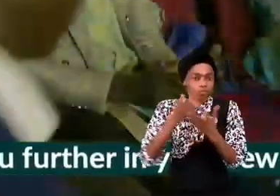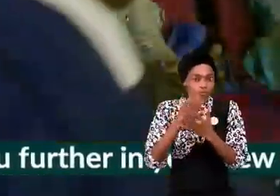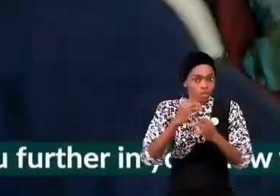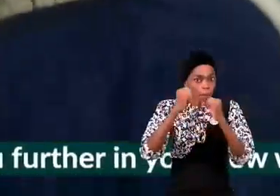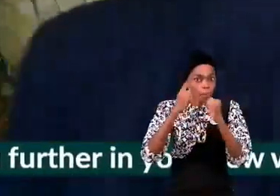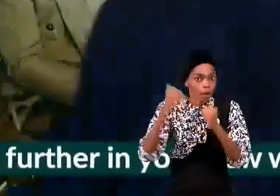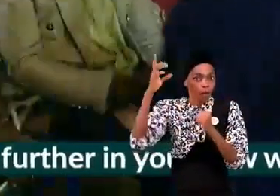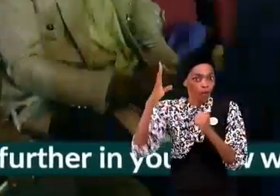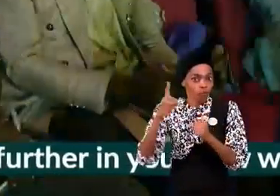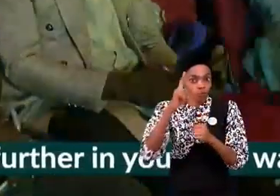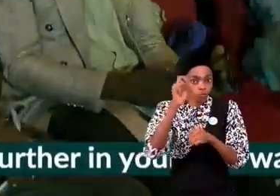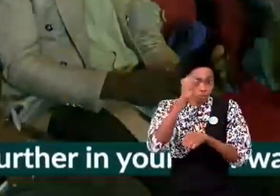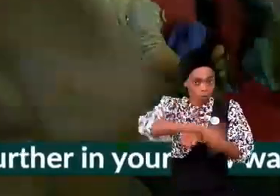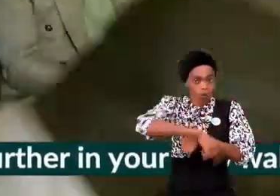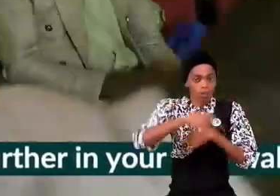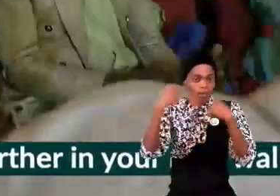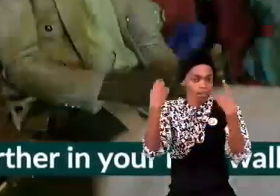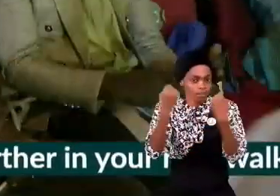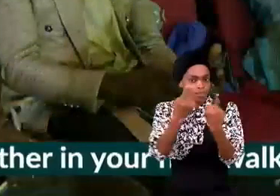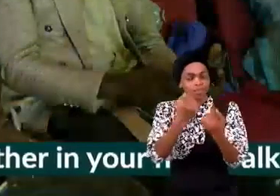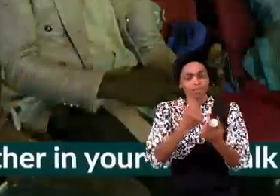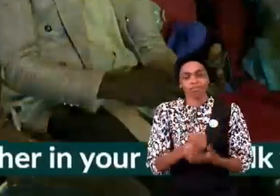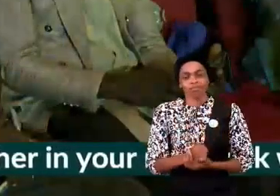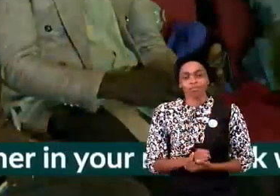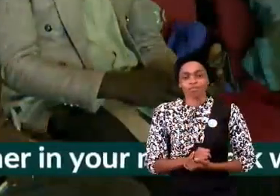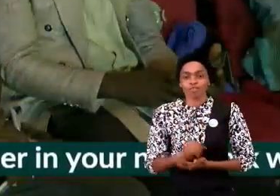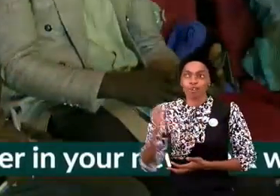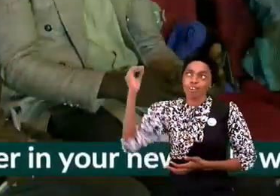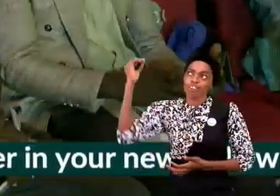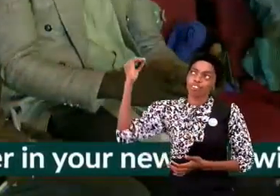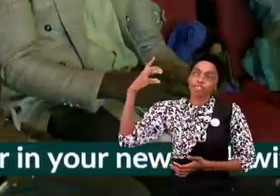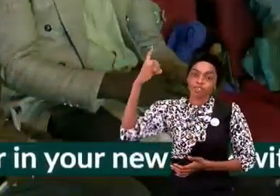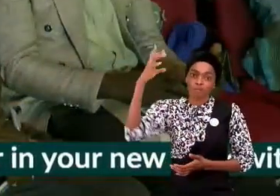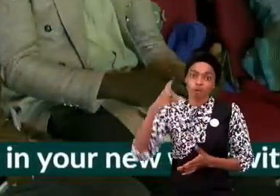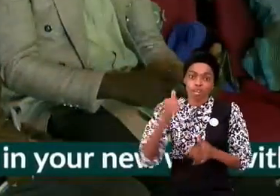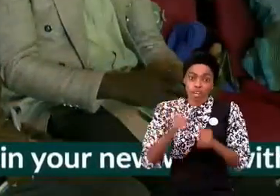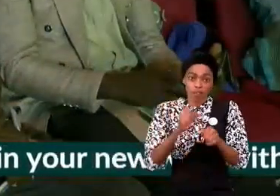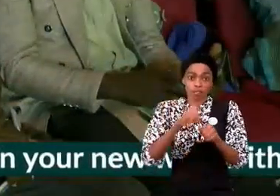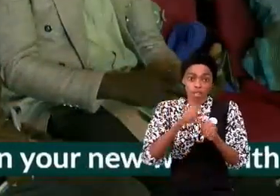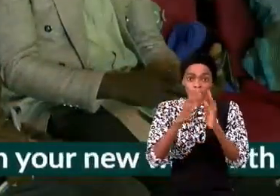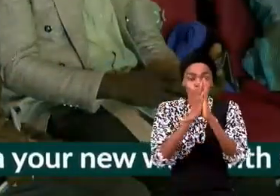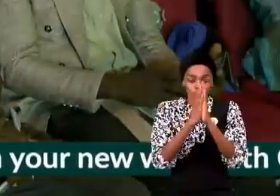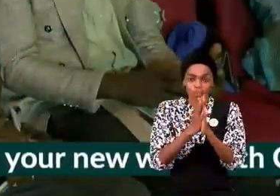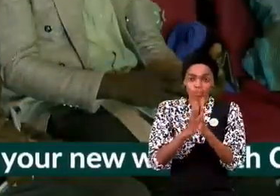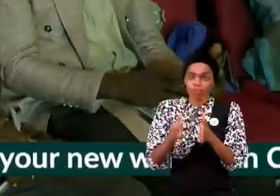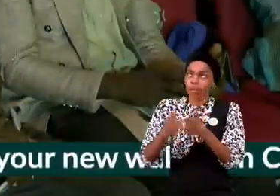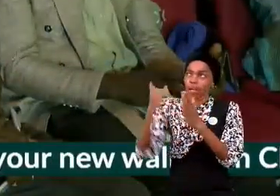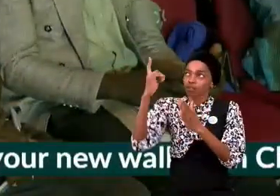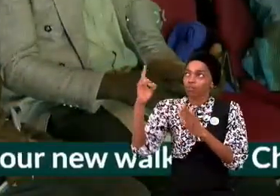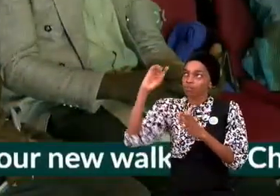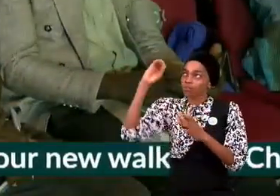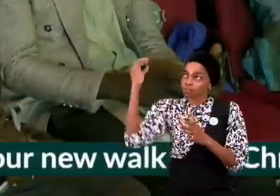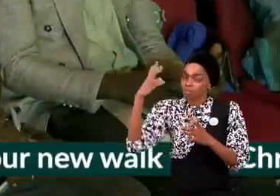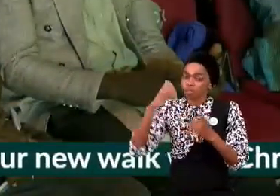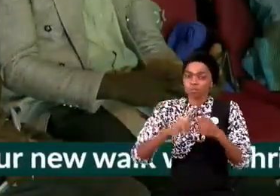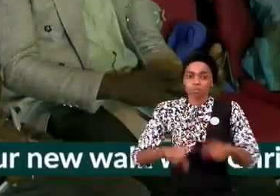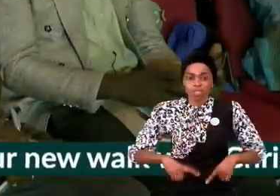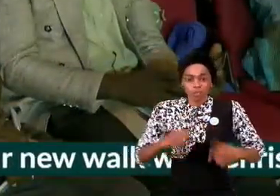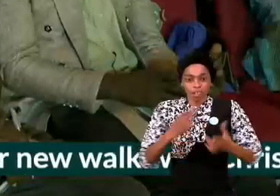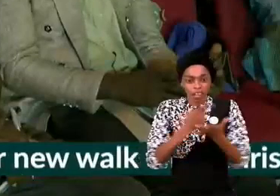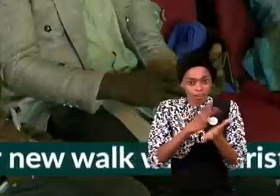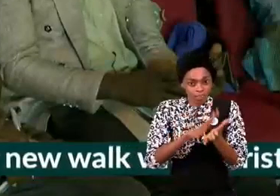God will confirm his word and will start bringing them to be interviewed for their testimonies.